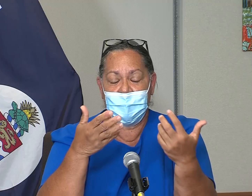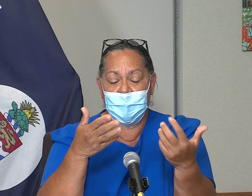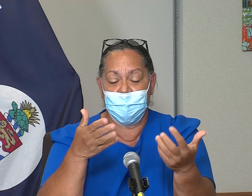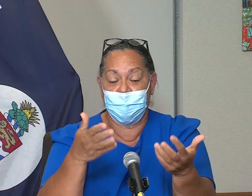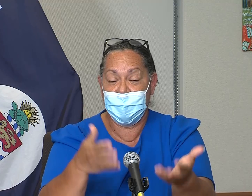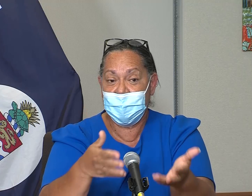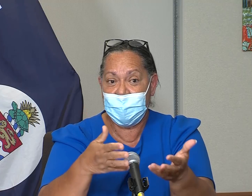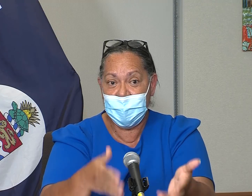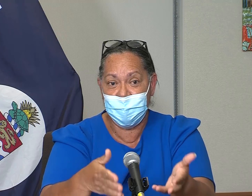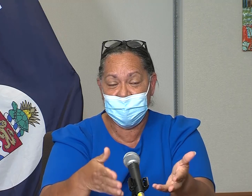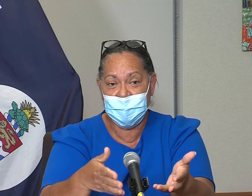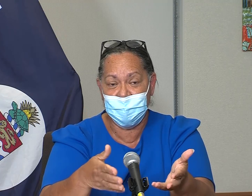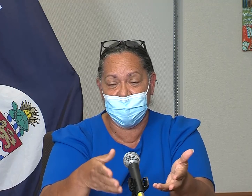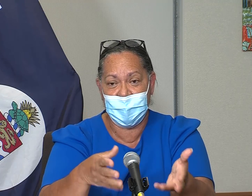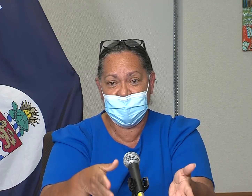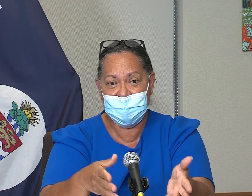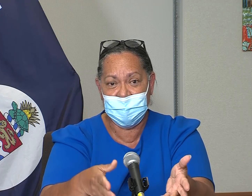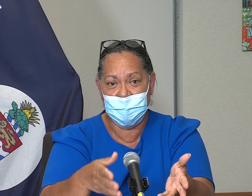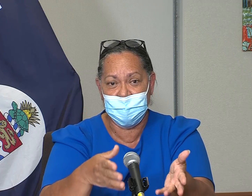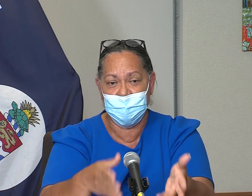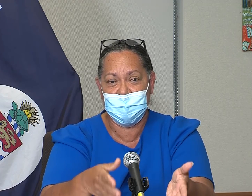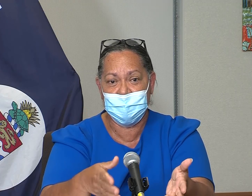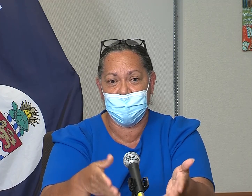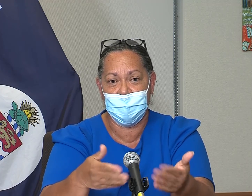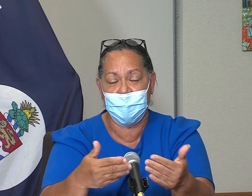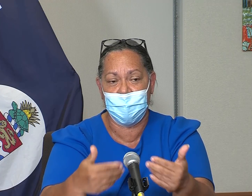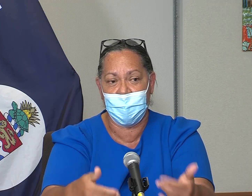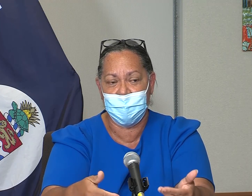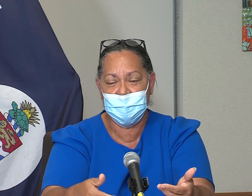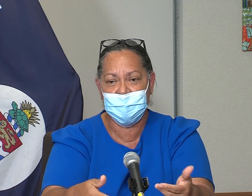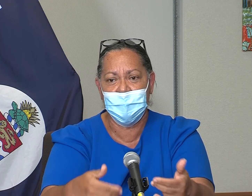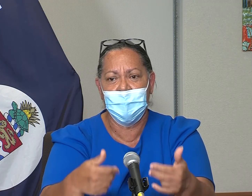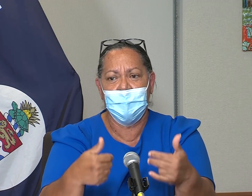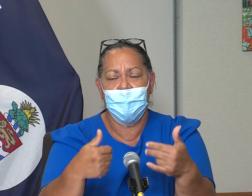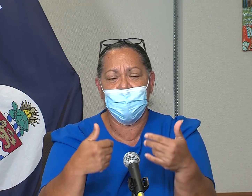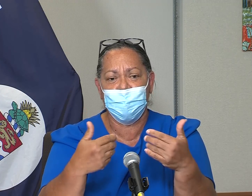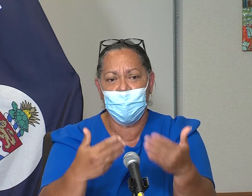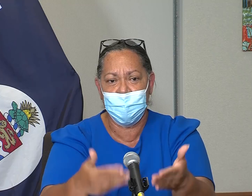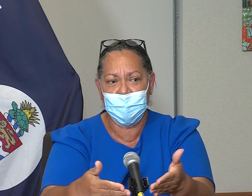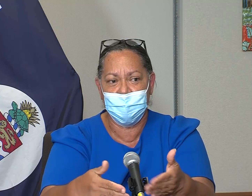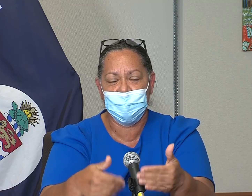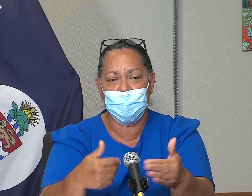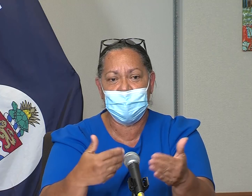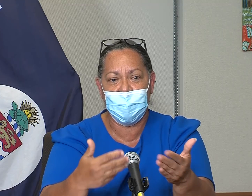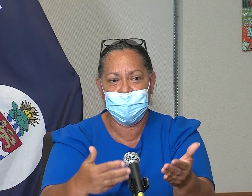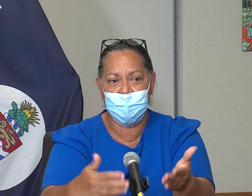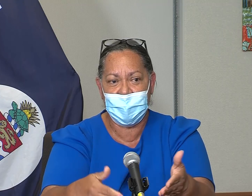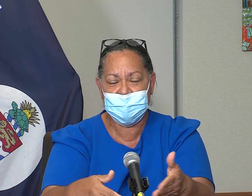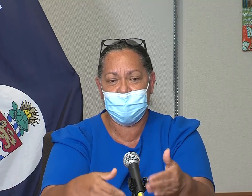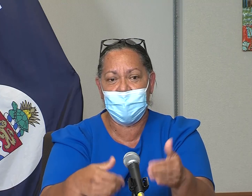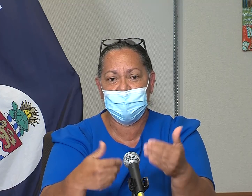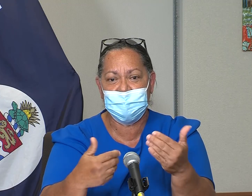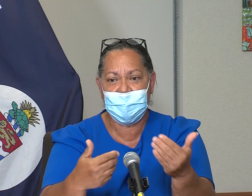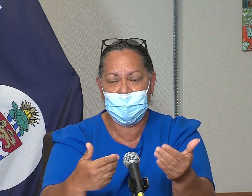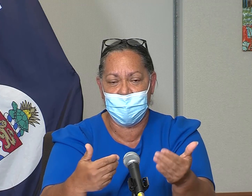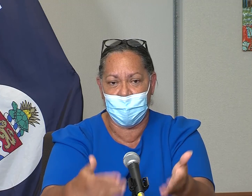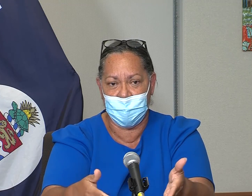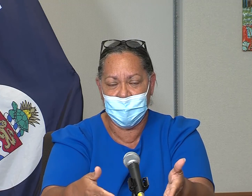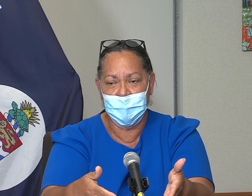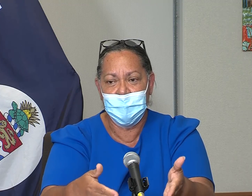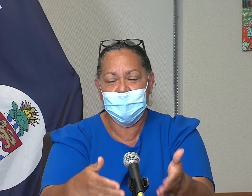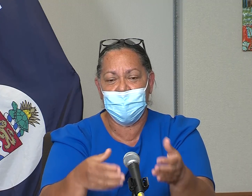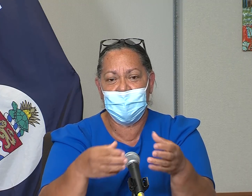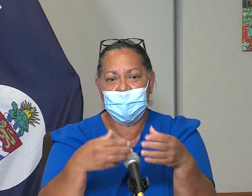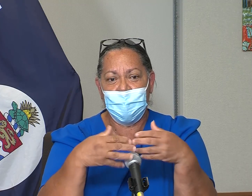have a fairly high percentage of SEN students within our populace. Go through with them, show them how to mask up, how to take it